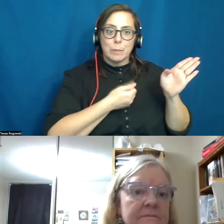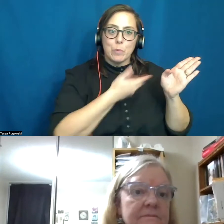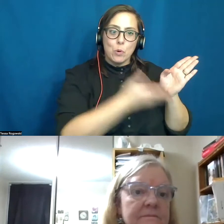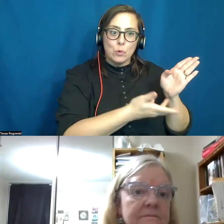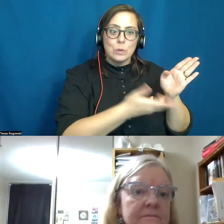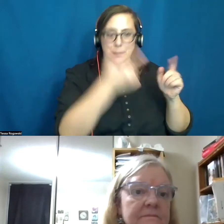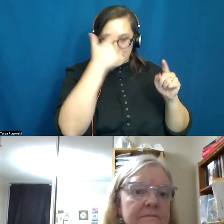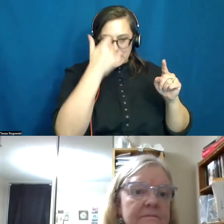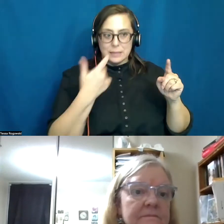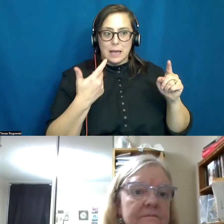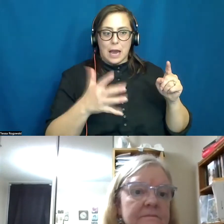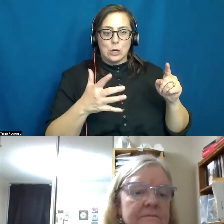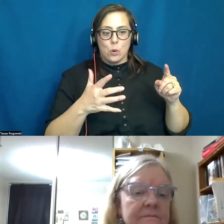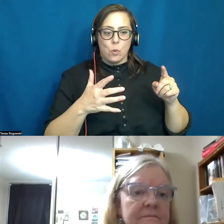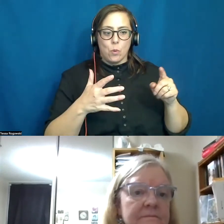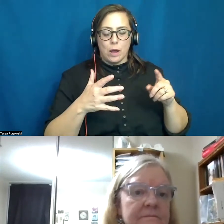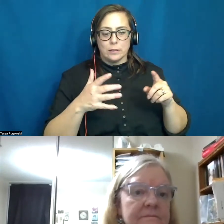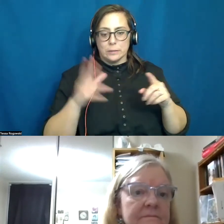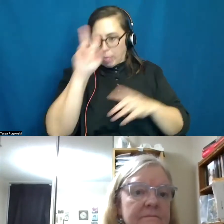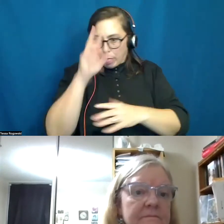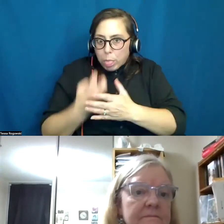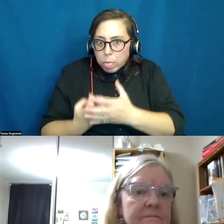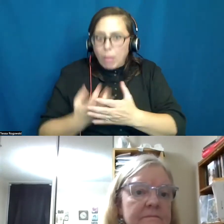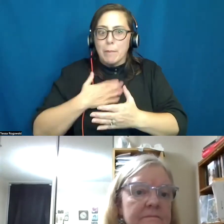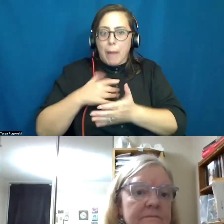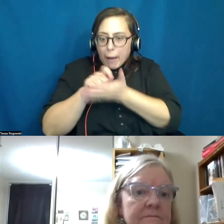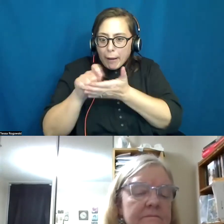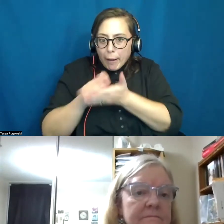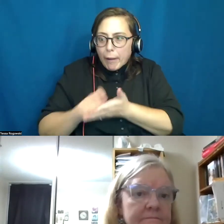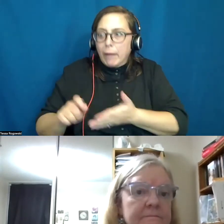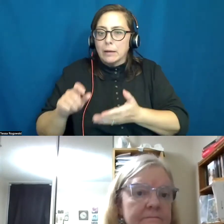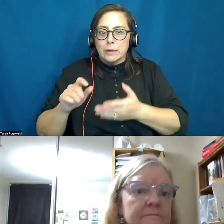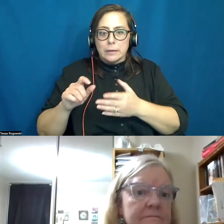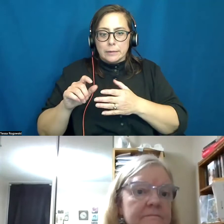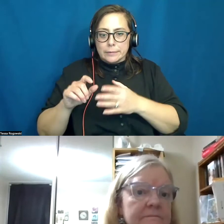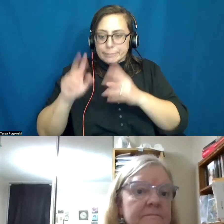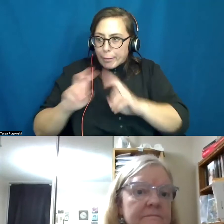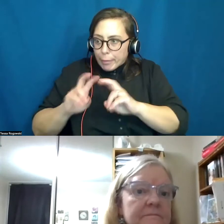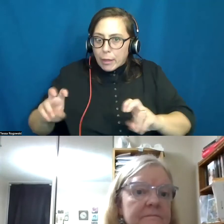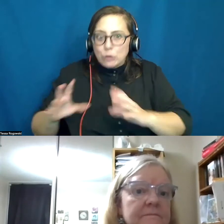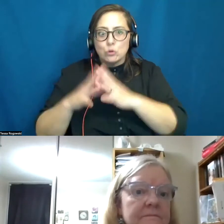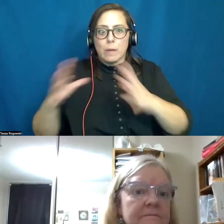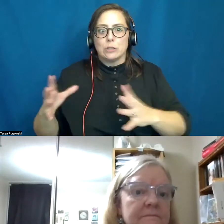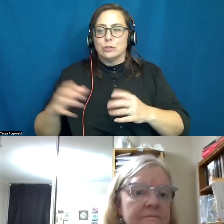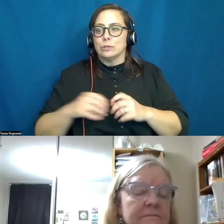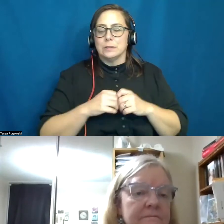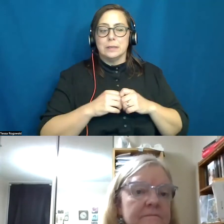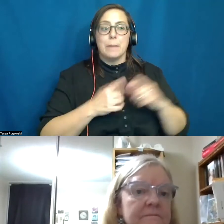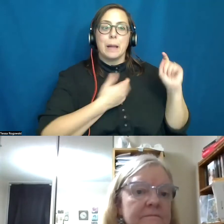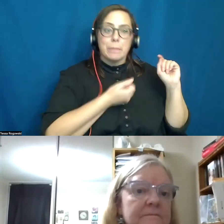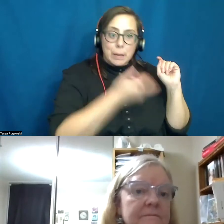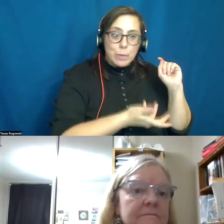to be in my own work, be too didactic. In my